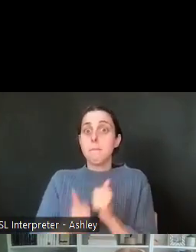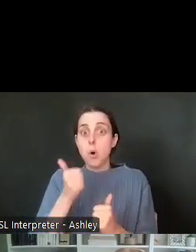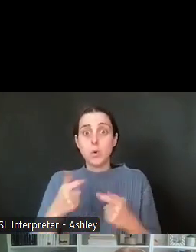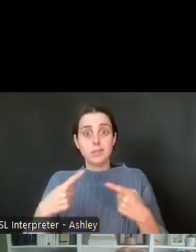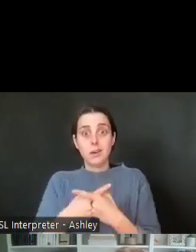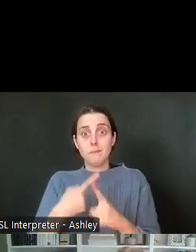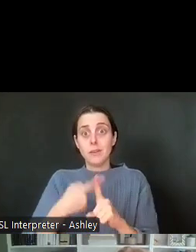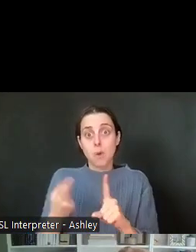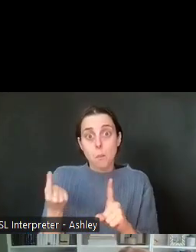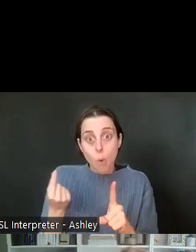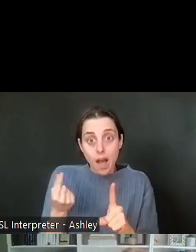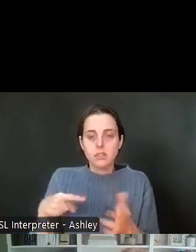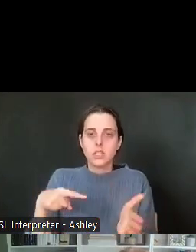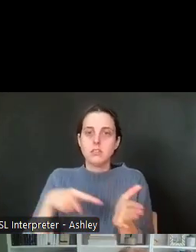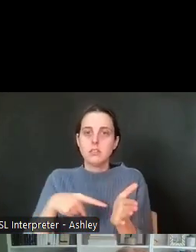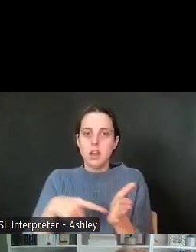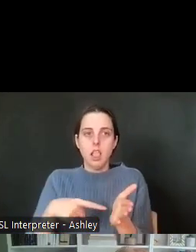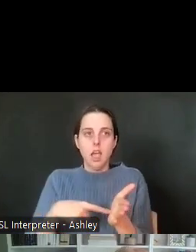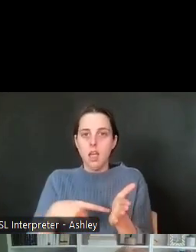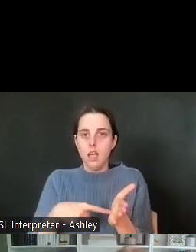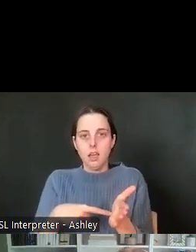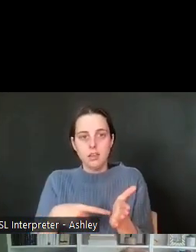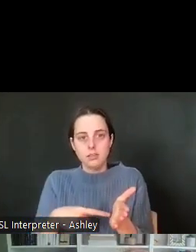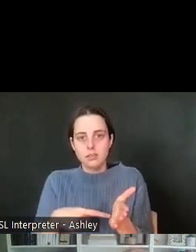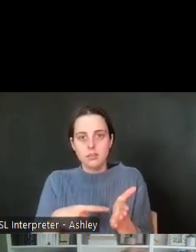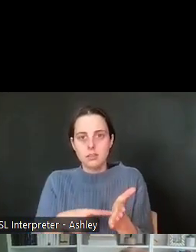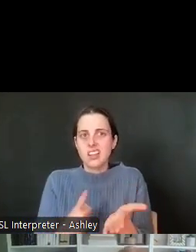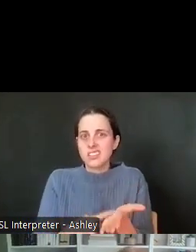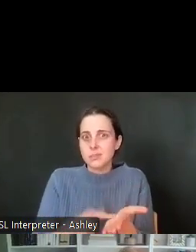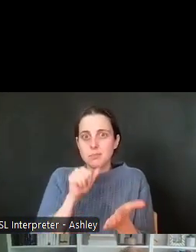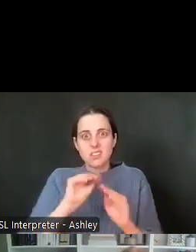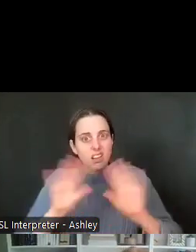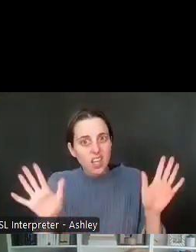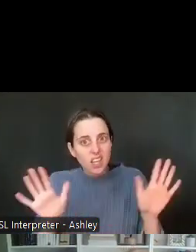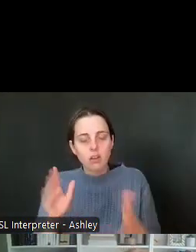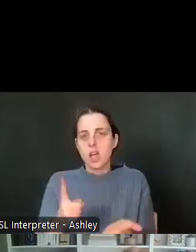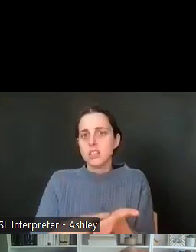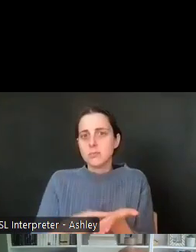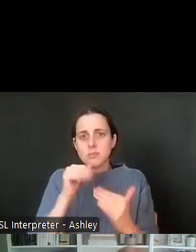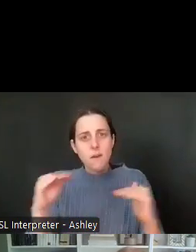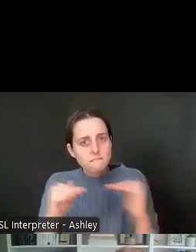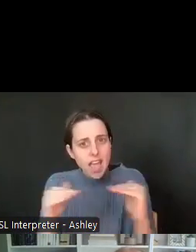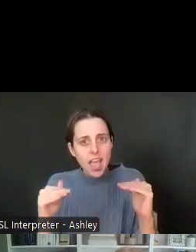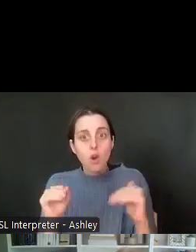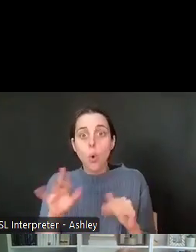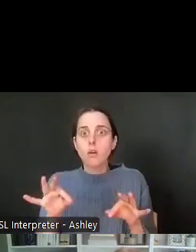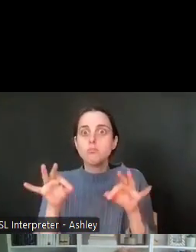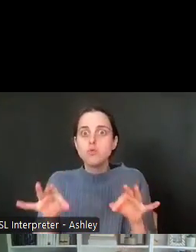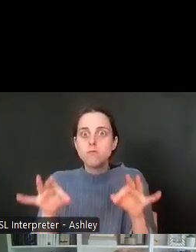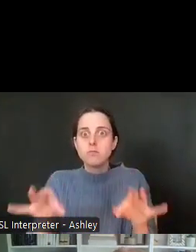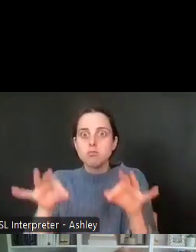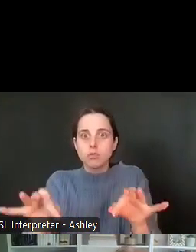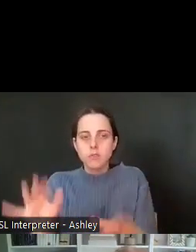deadlines. Deadlines weren't clear, deadlines didn't feel fair, deadlines kept moving. I see it over